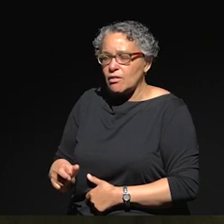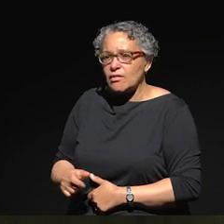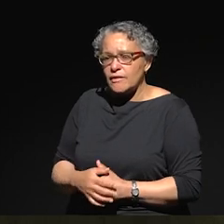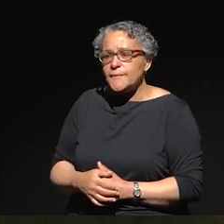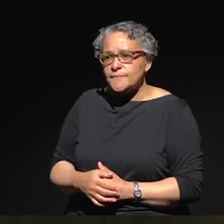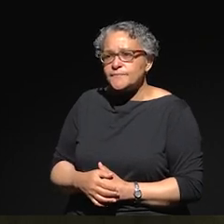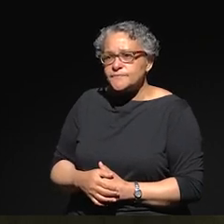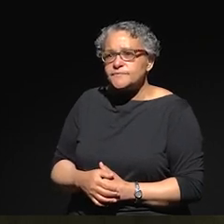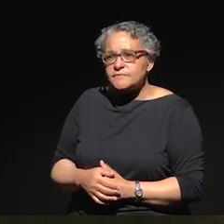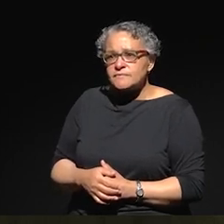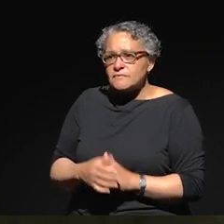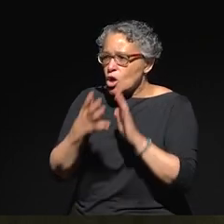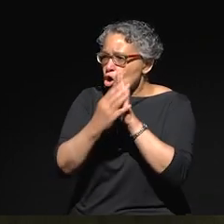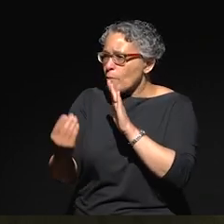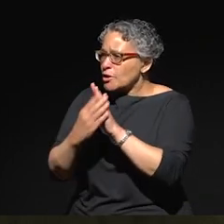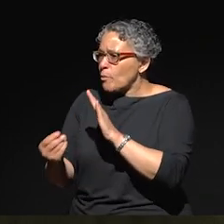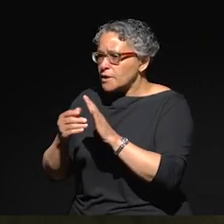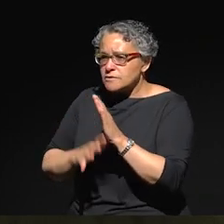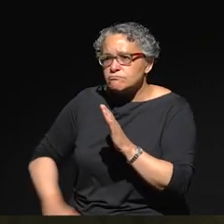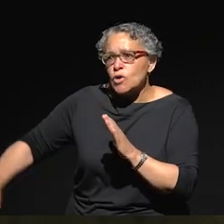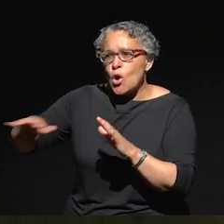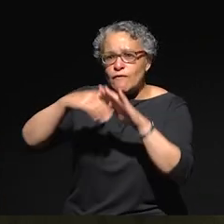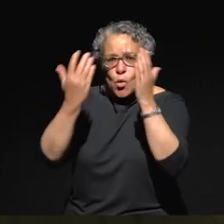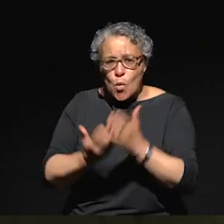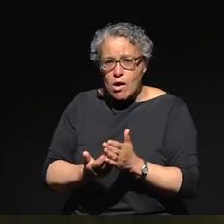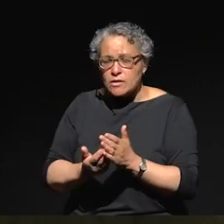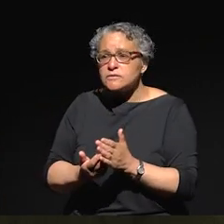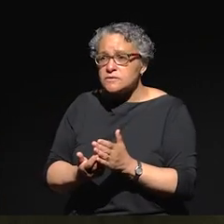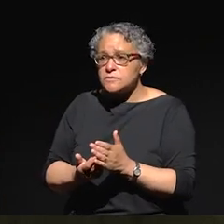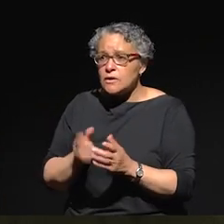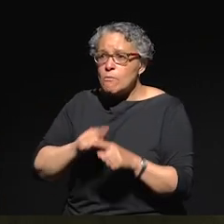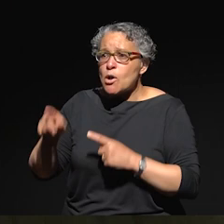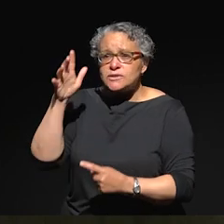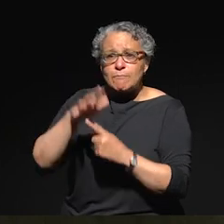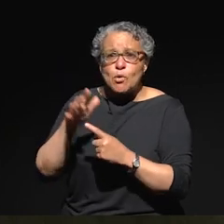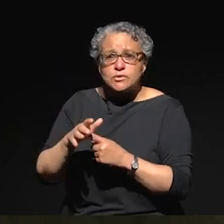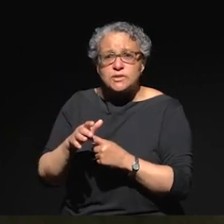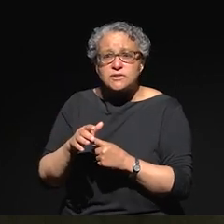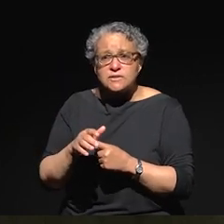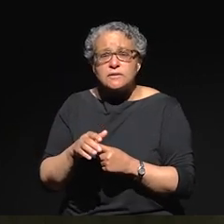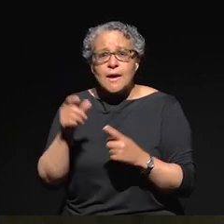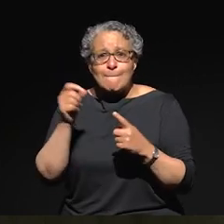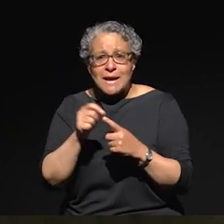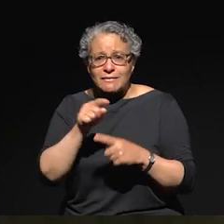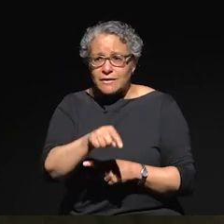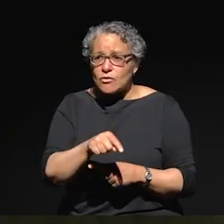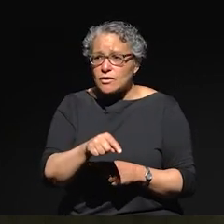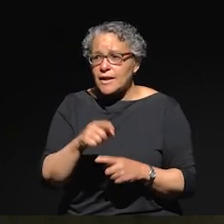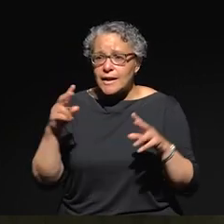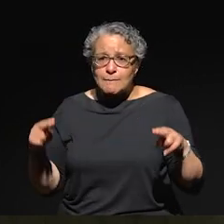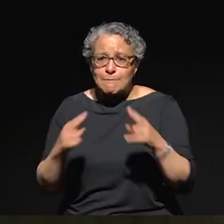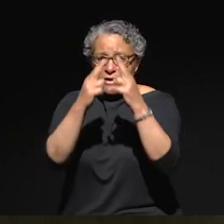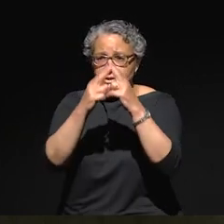And that was emulated all over the world in following centuries, including most significantly probably in the Pantheon in Paris, with